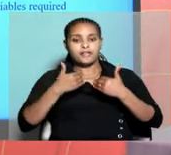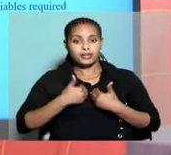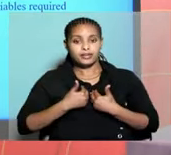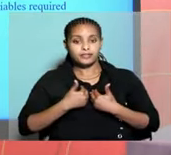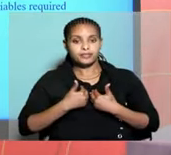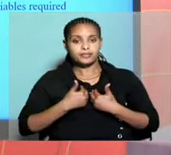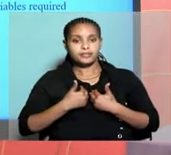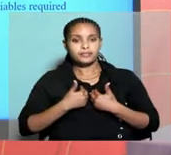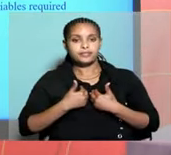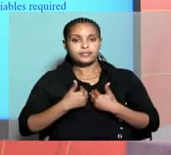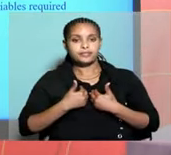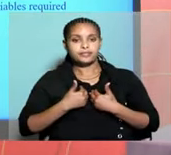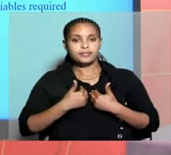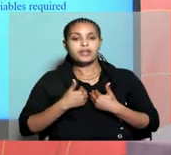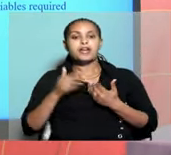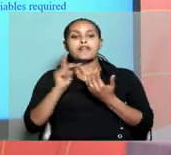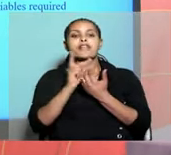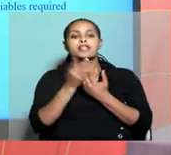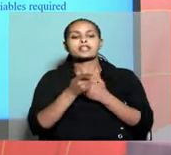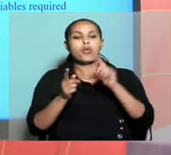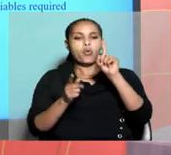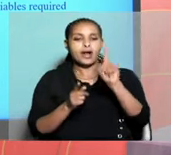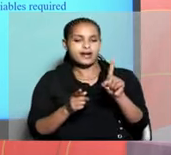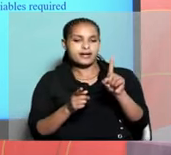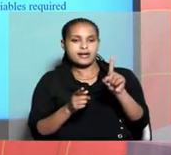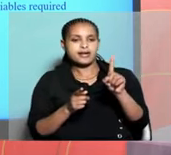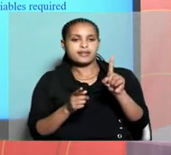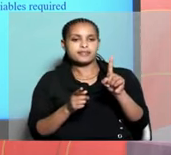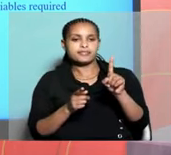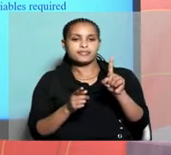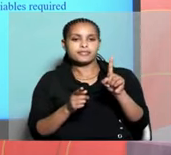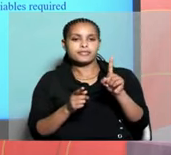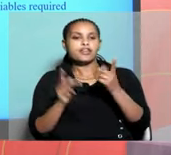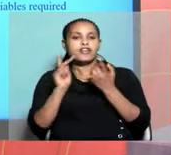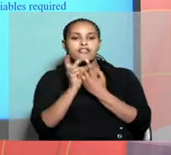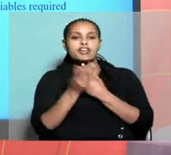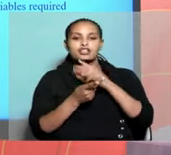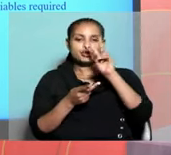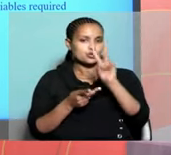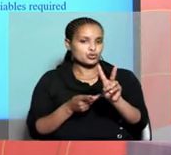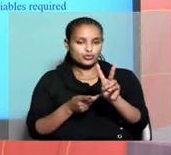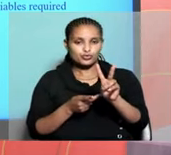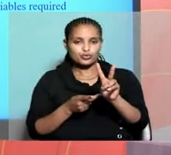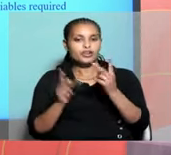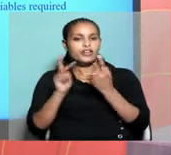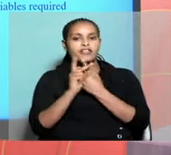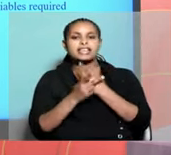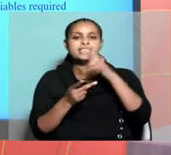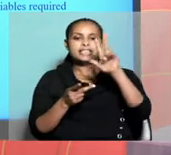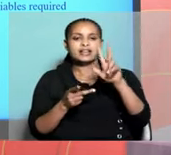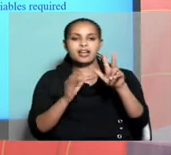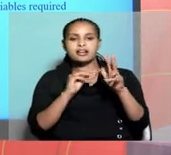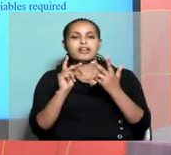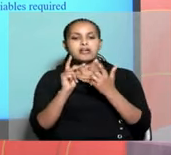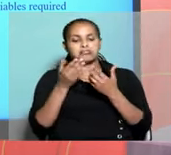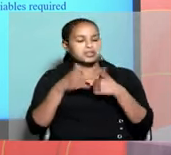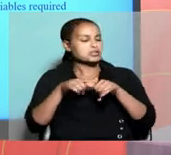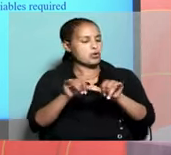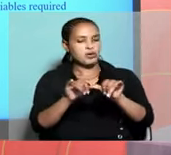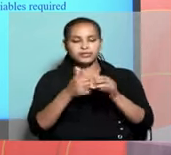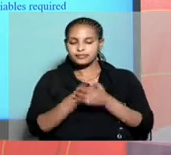having phase 1, phase 2, phase 3, and so